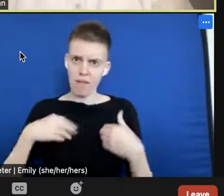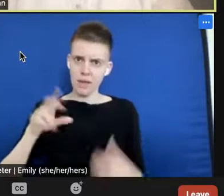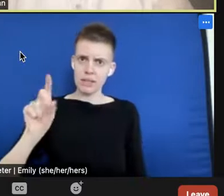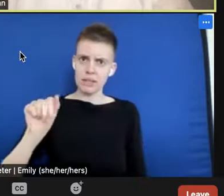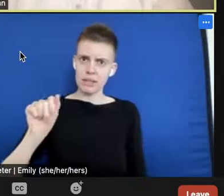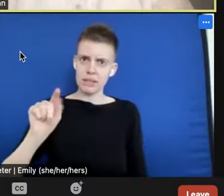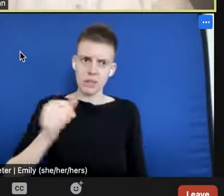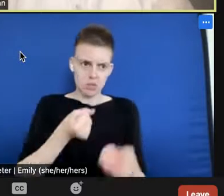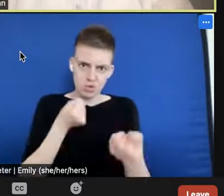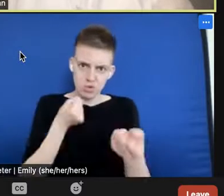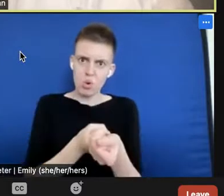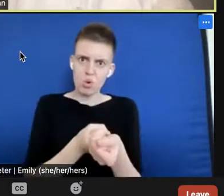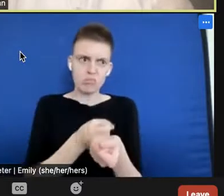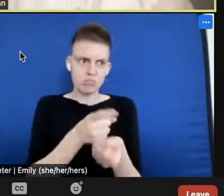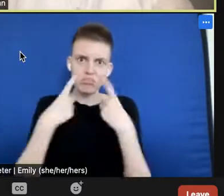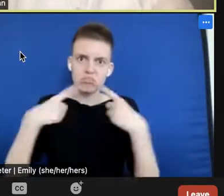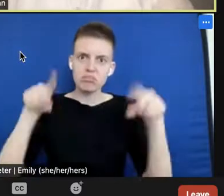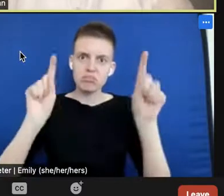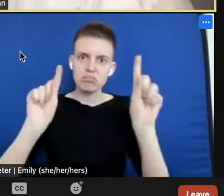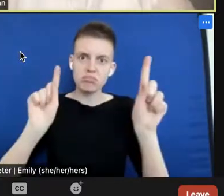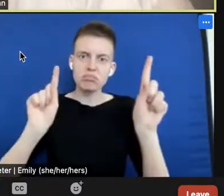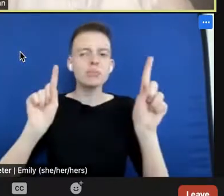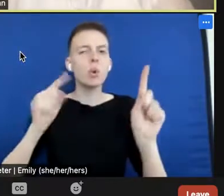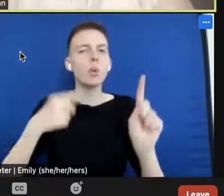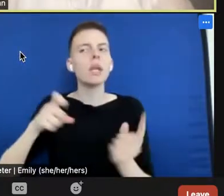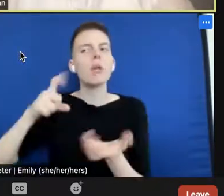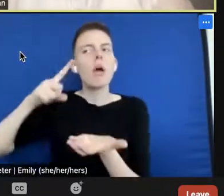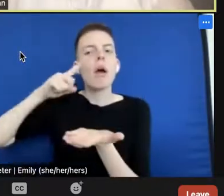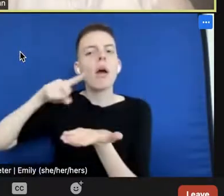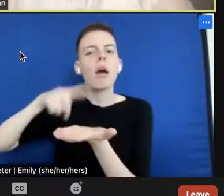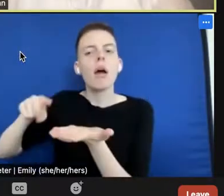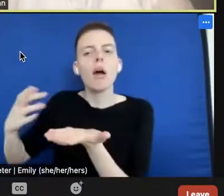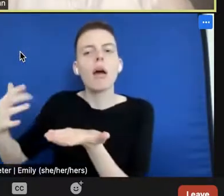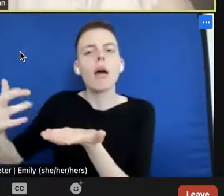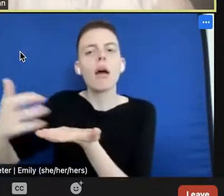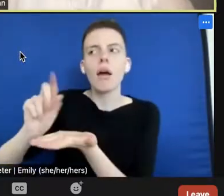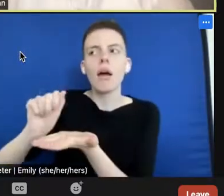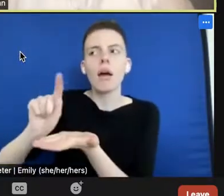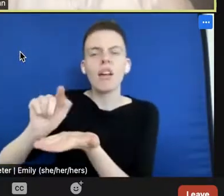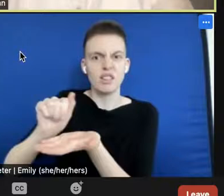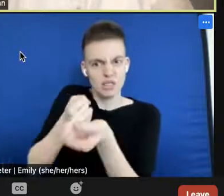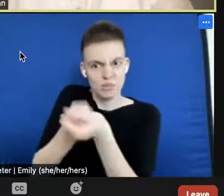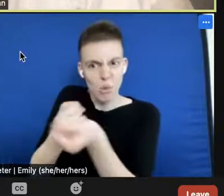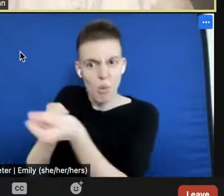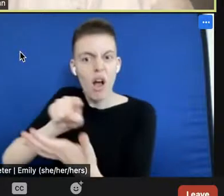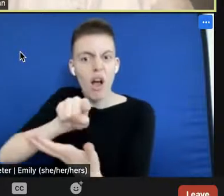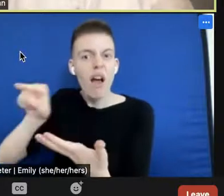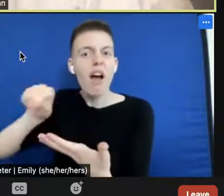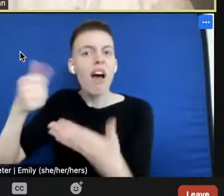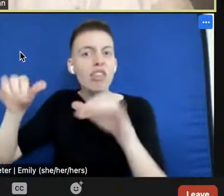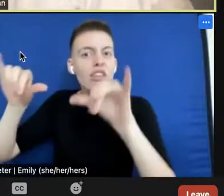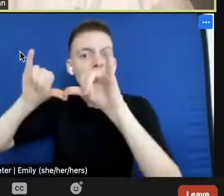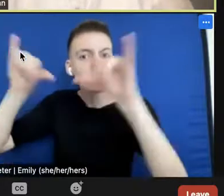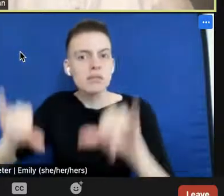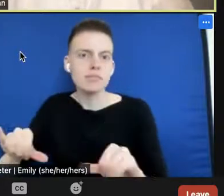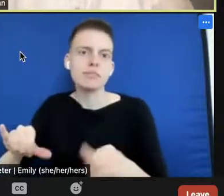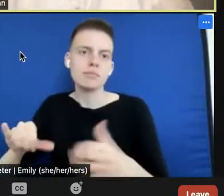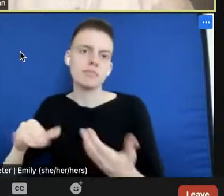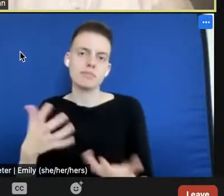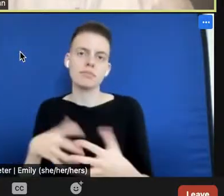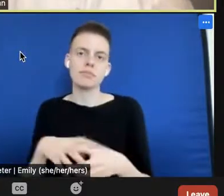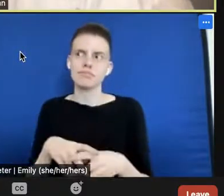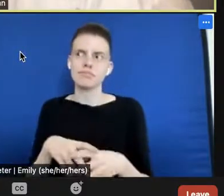them. But that means we need to get data behind some other things for kids with CVI because they are such a huge population of children.